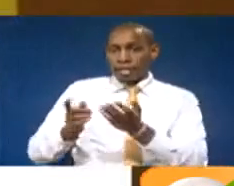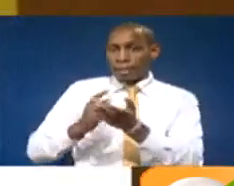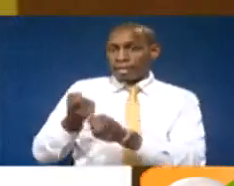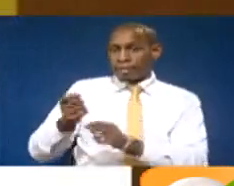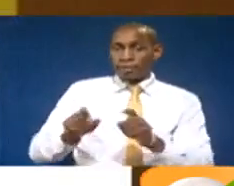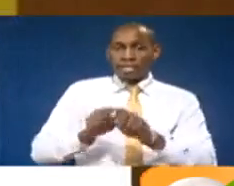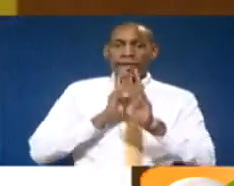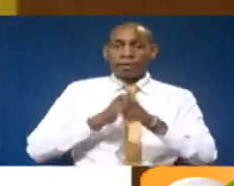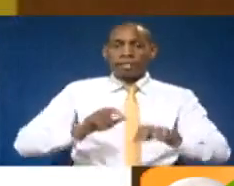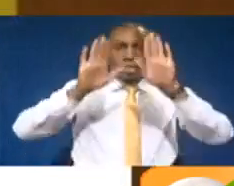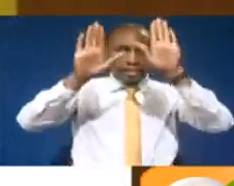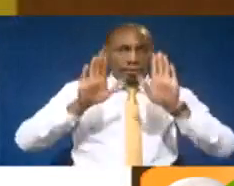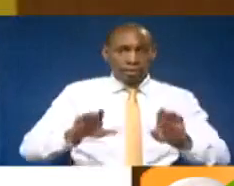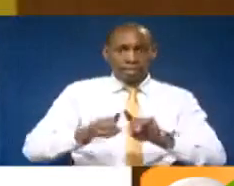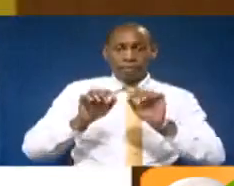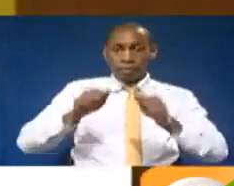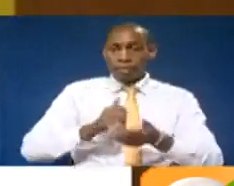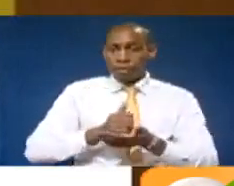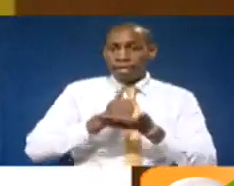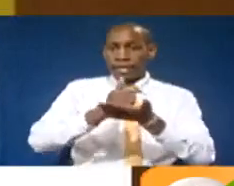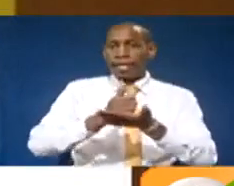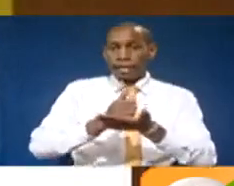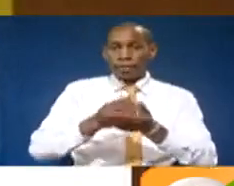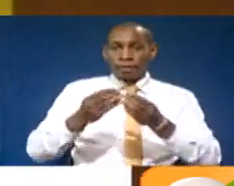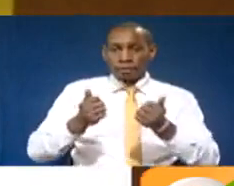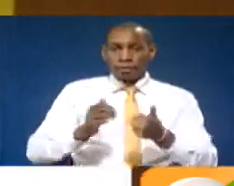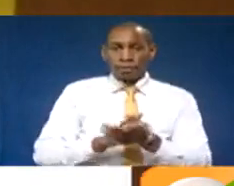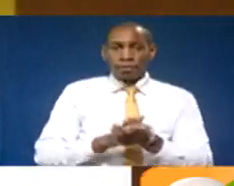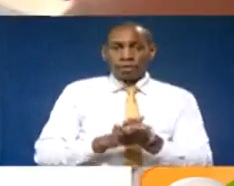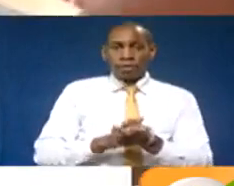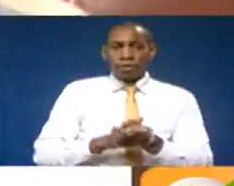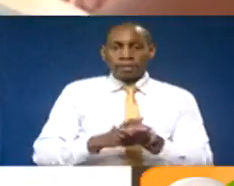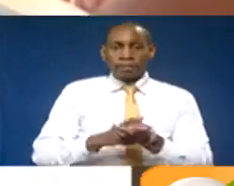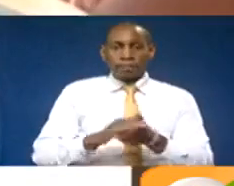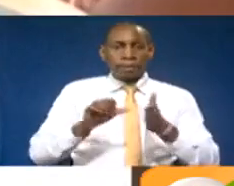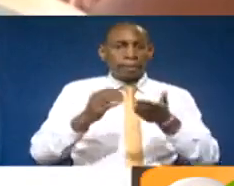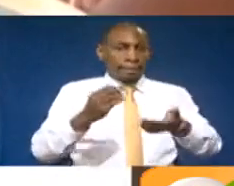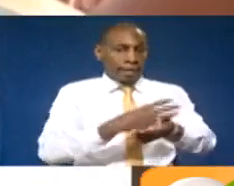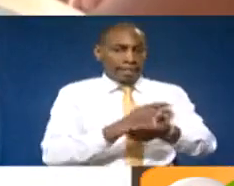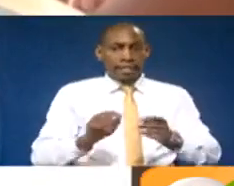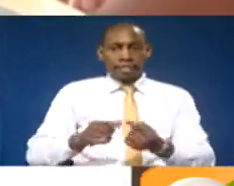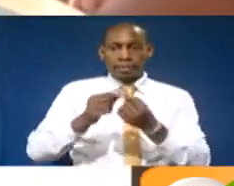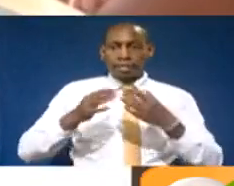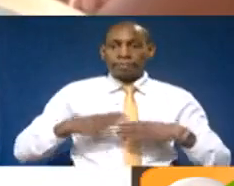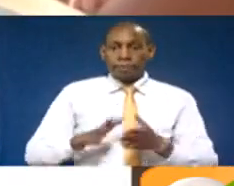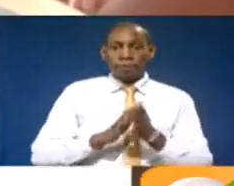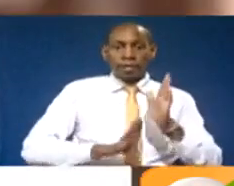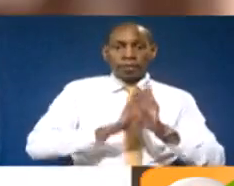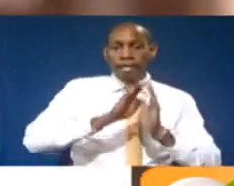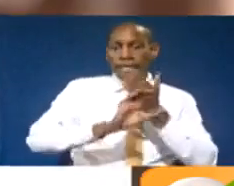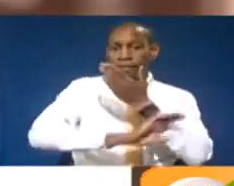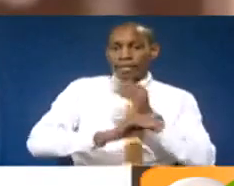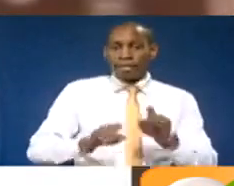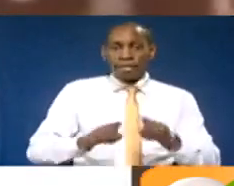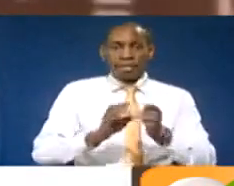the results are significant and could herald the proverbial light at the end of the tunnel, especially for those in developing countries